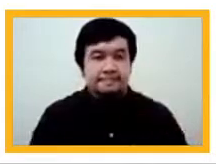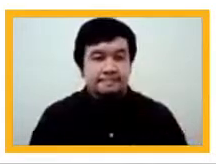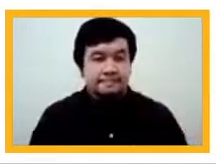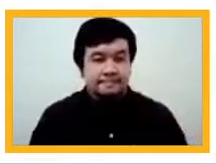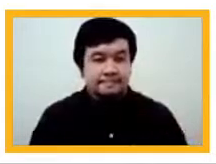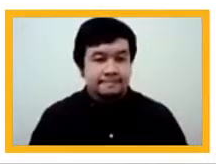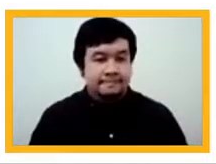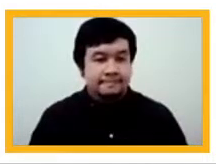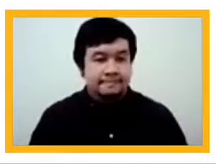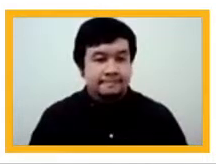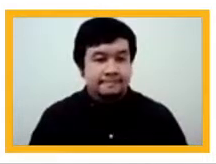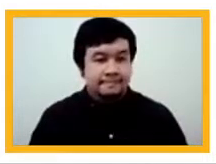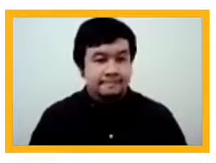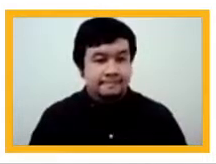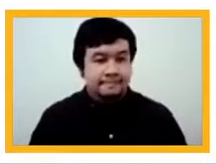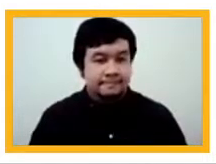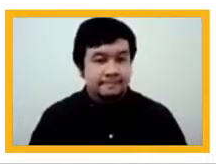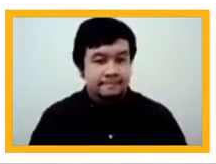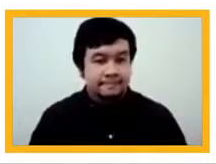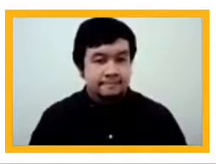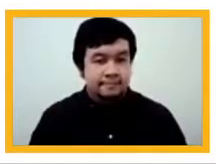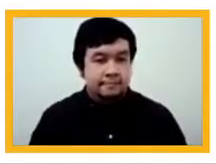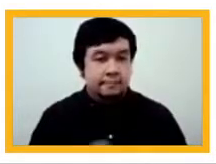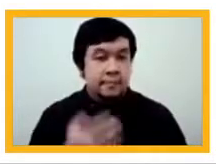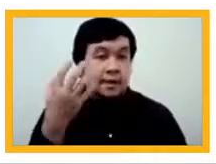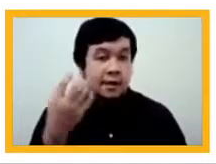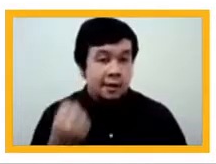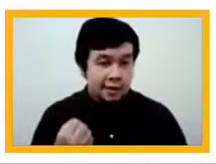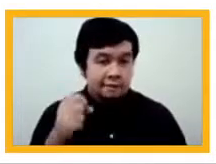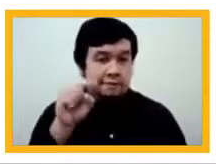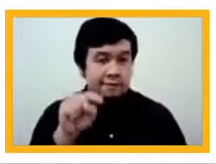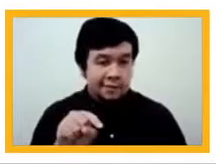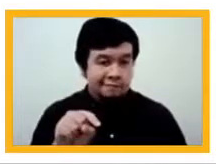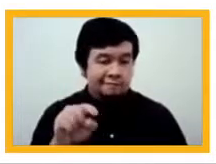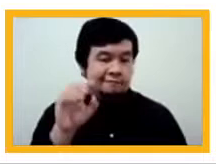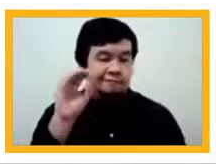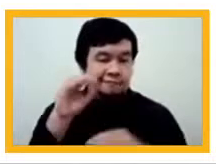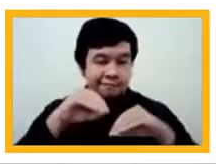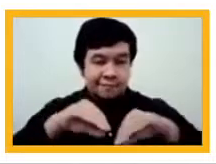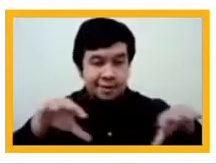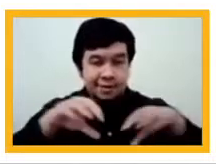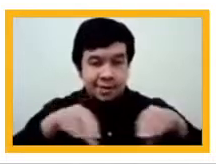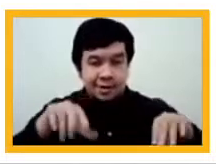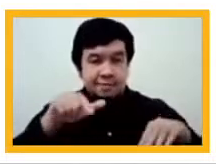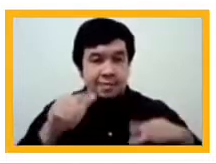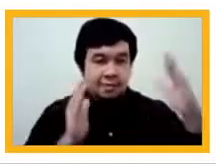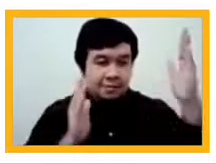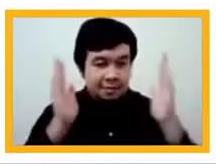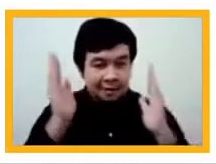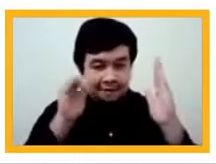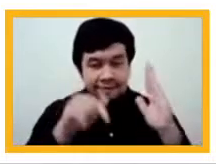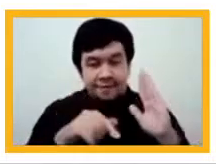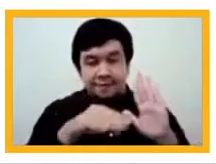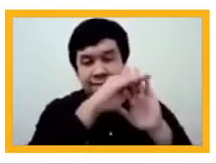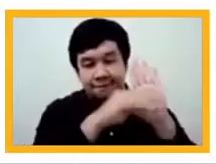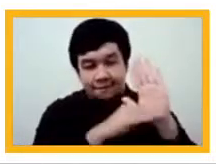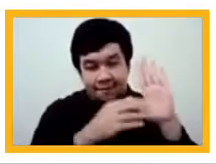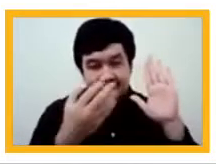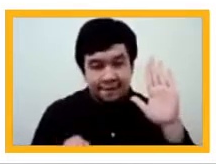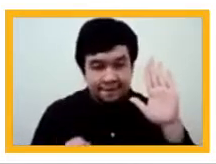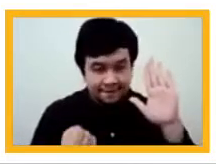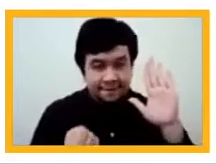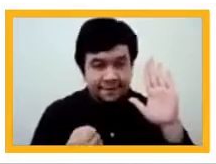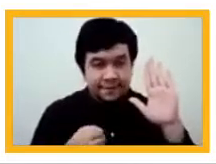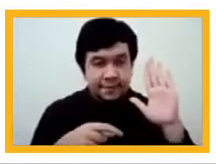also we have a commercial software AI education service like Spartan Coding Club and NHN Academy. NHN